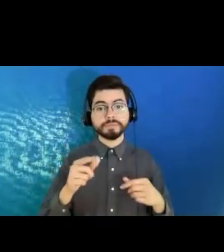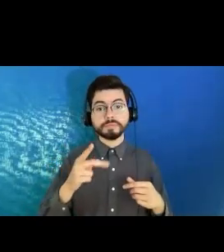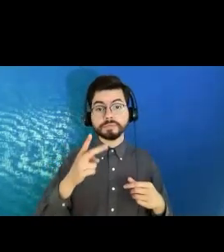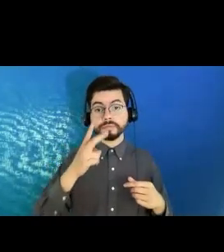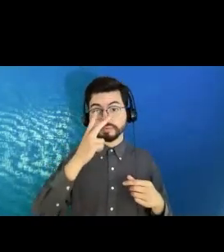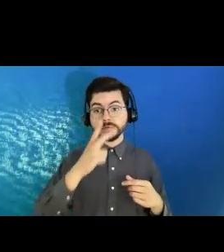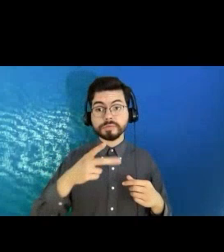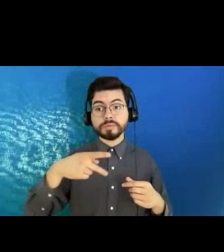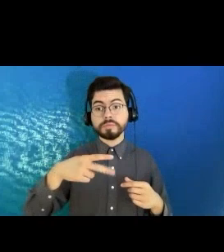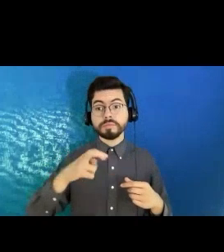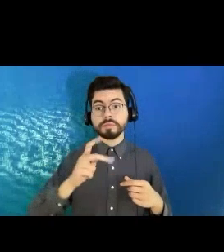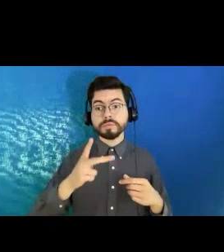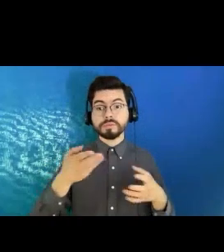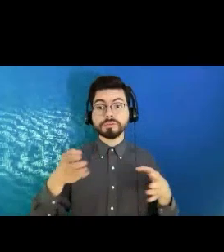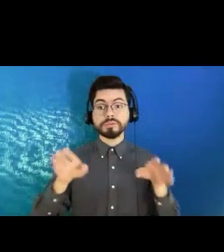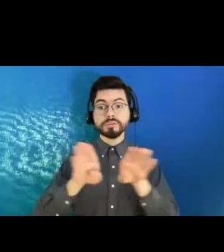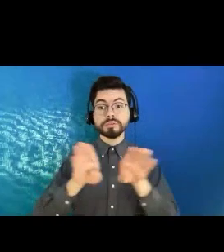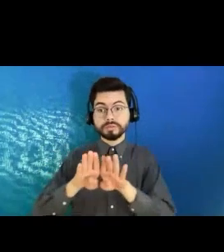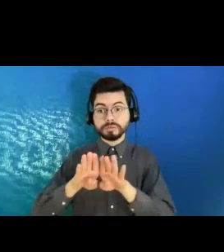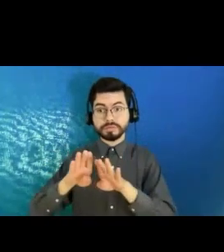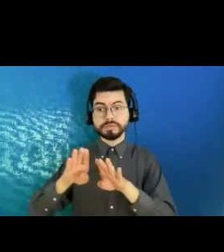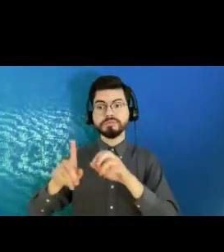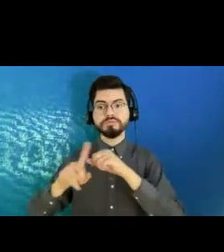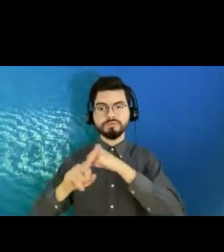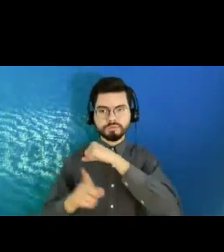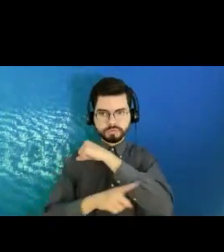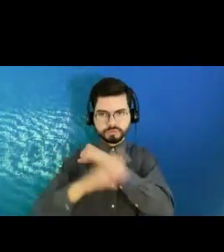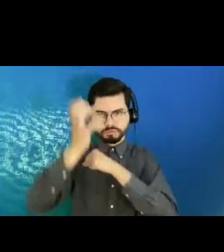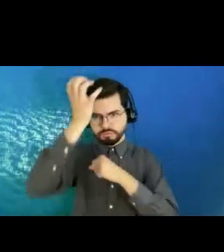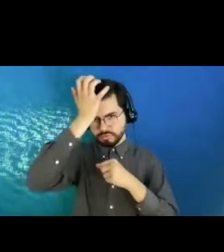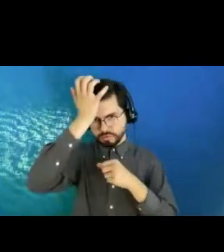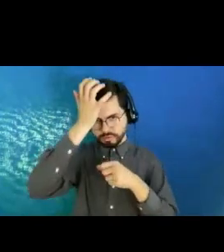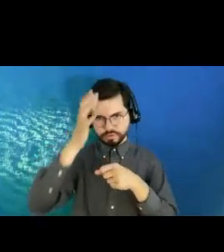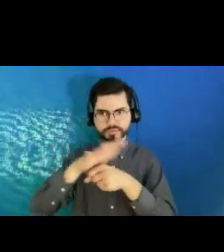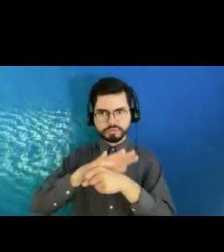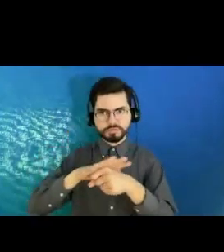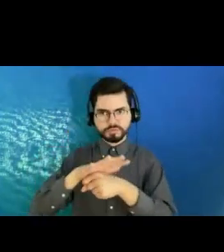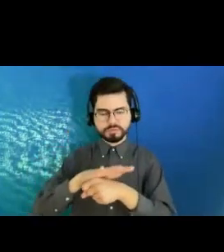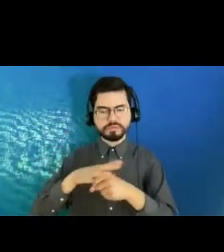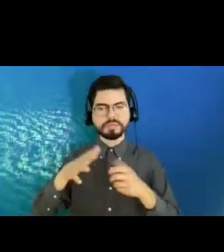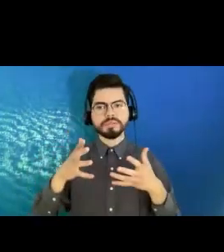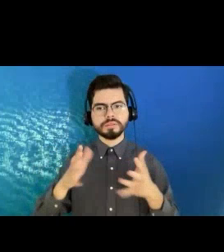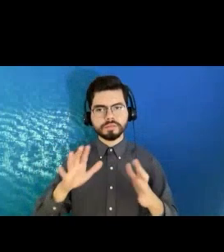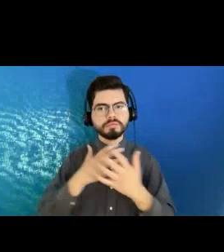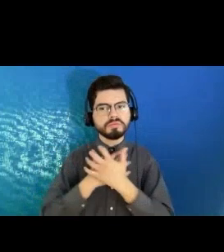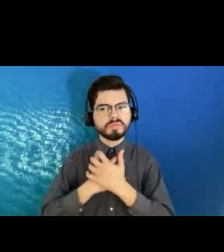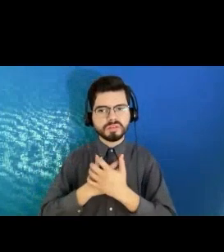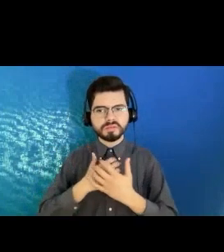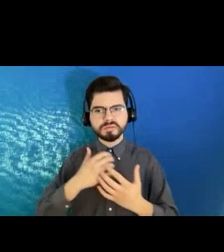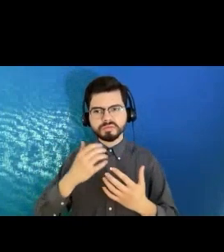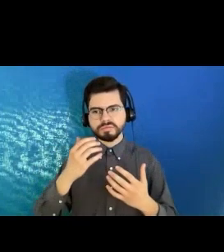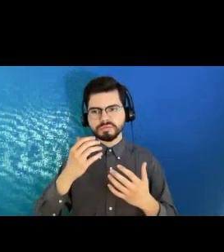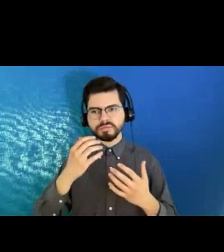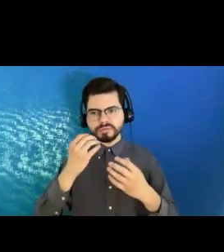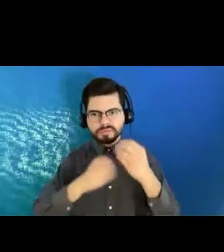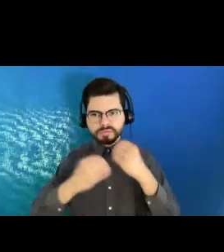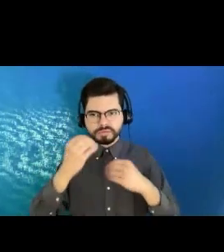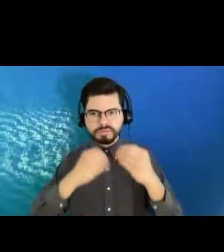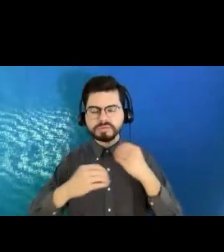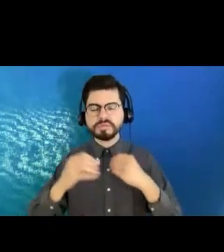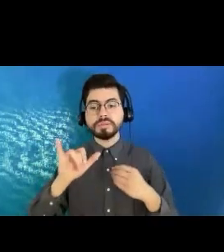the dumps where they allowed bears to feed, and what, at the time, those were the decisions that were made by that